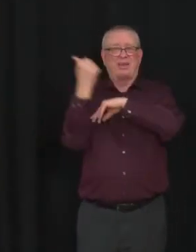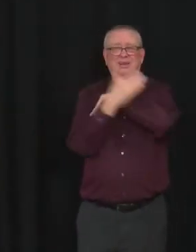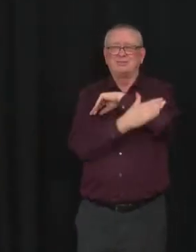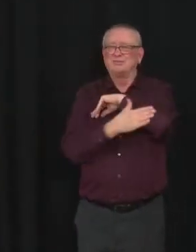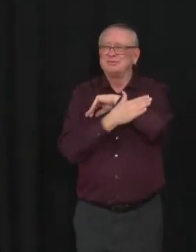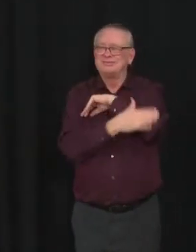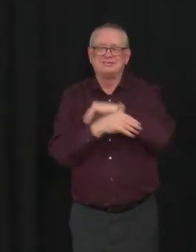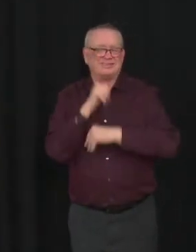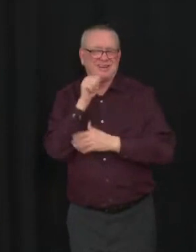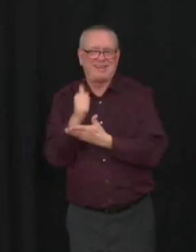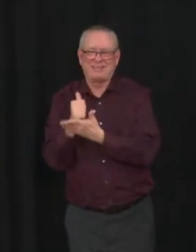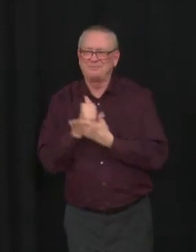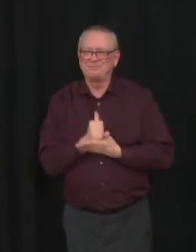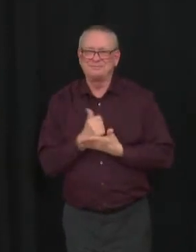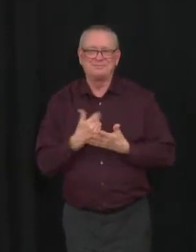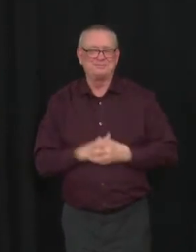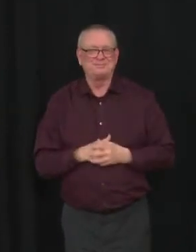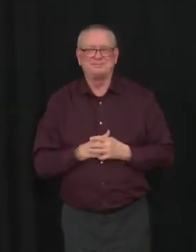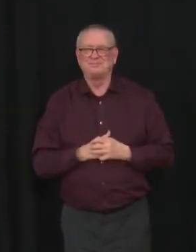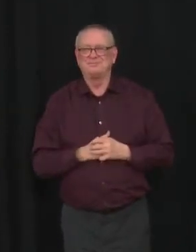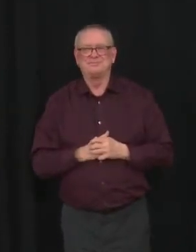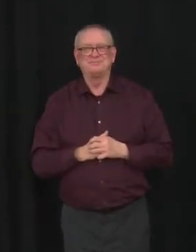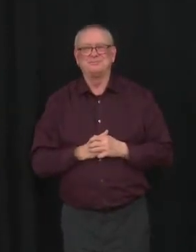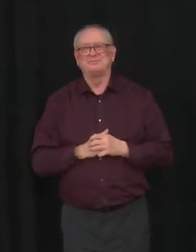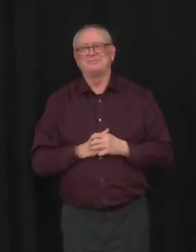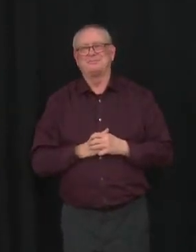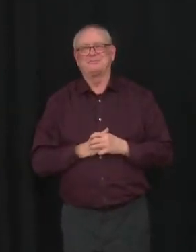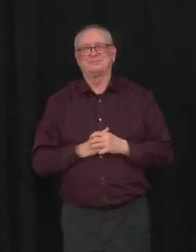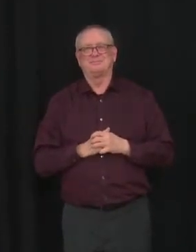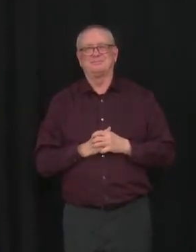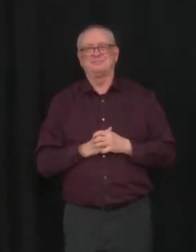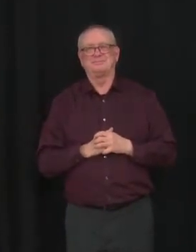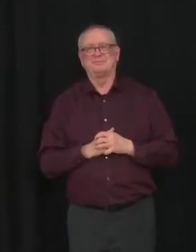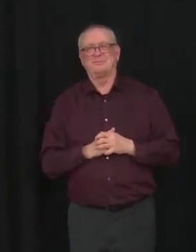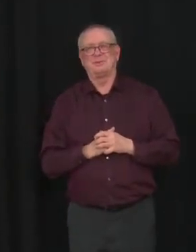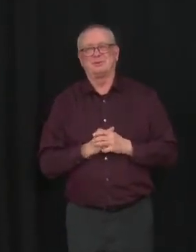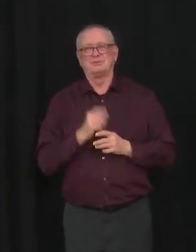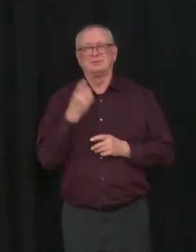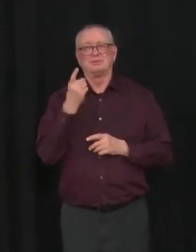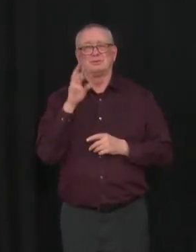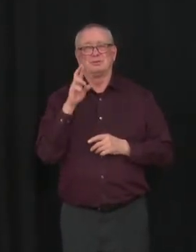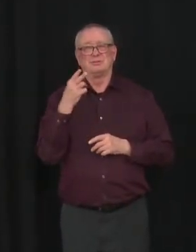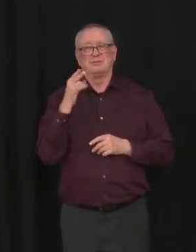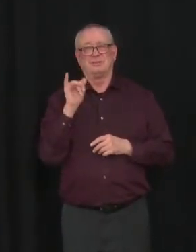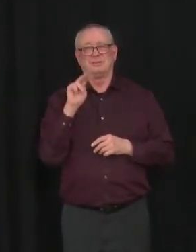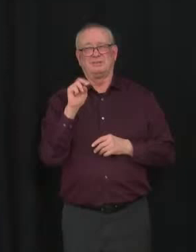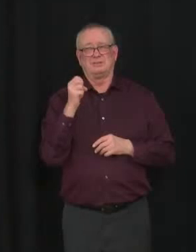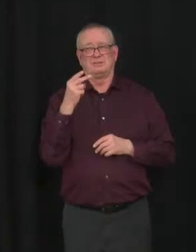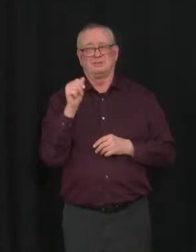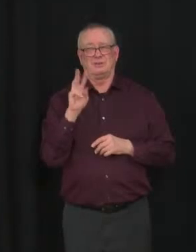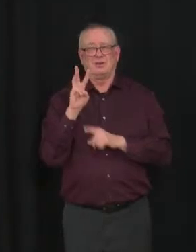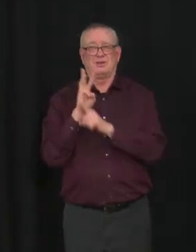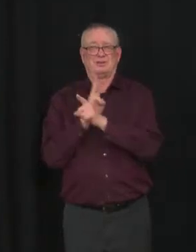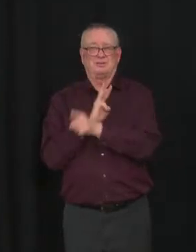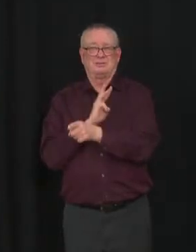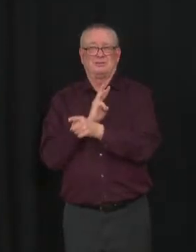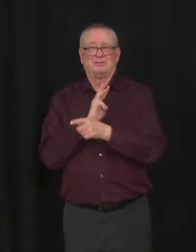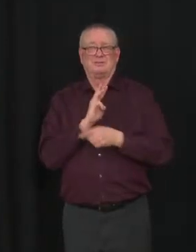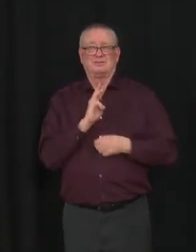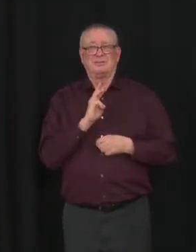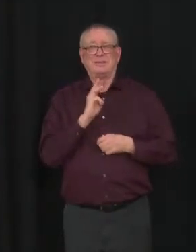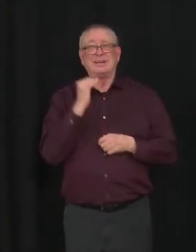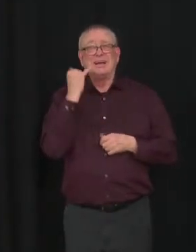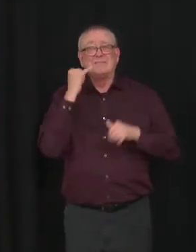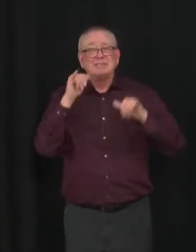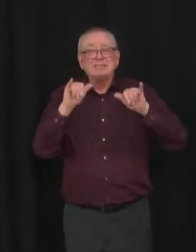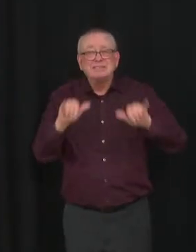I do think that people, as I totally agree with Dr. Hinshaw, that, you know, if you stay at home here in